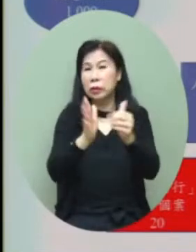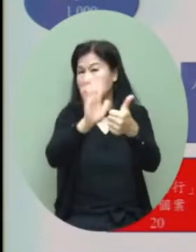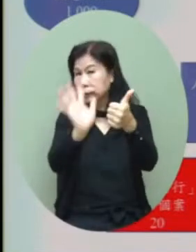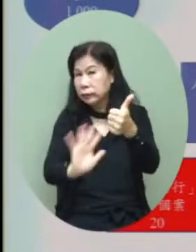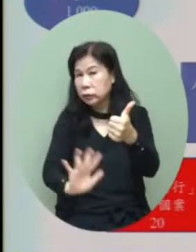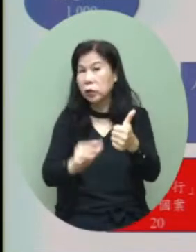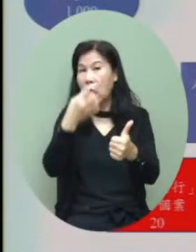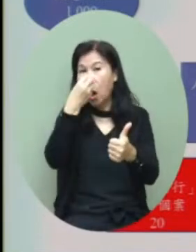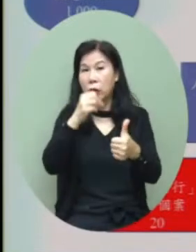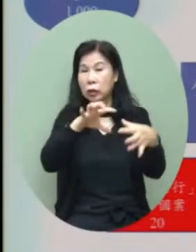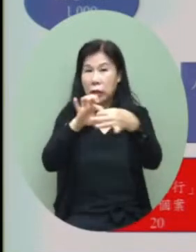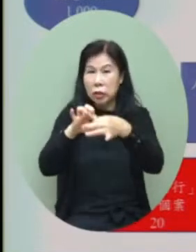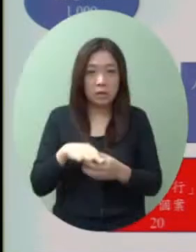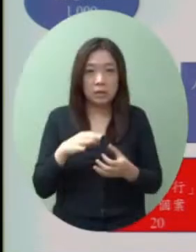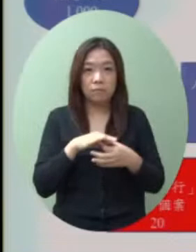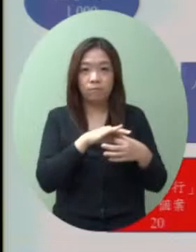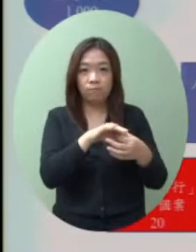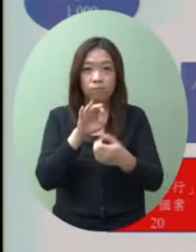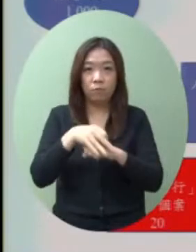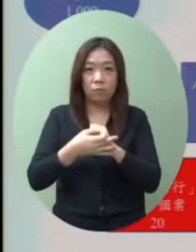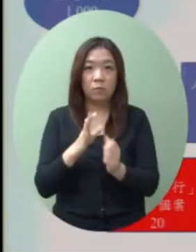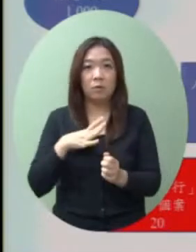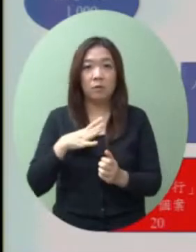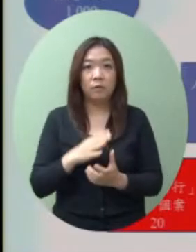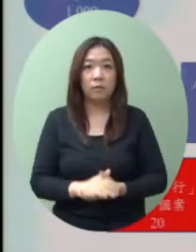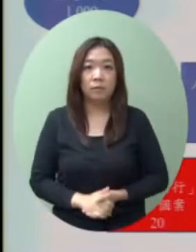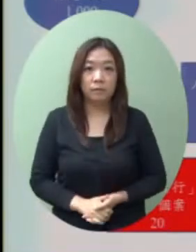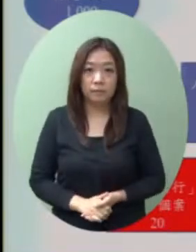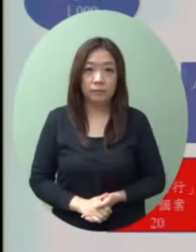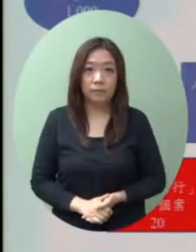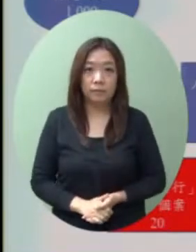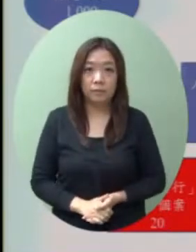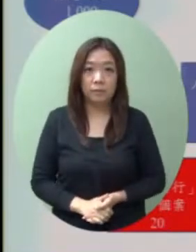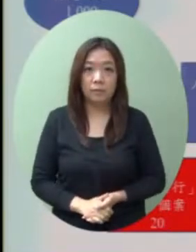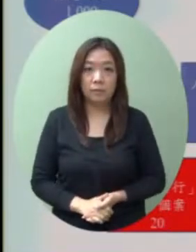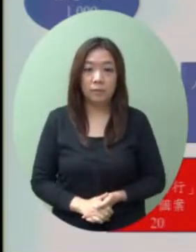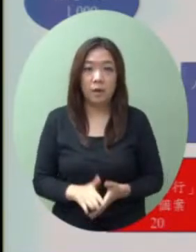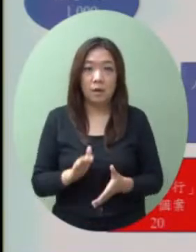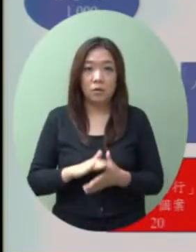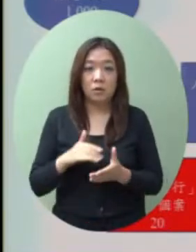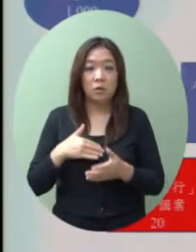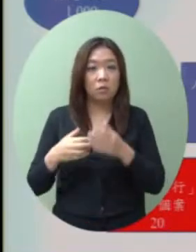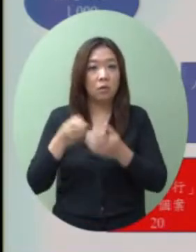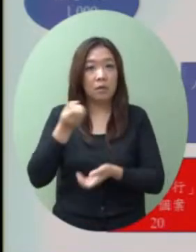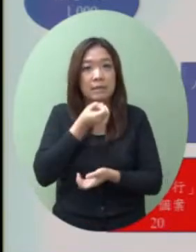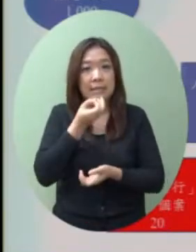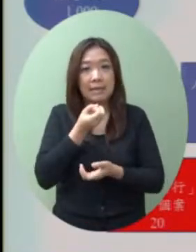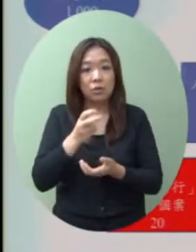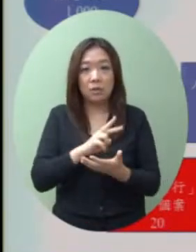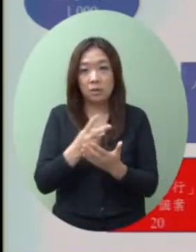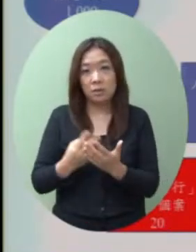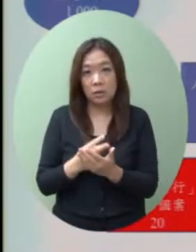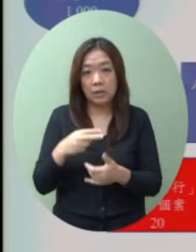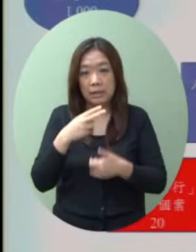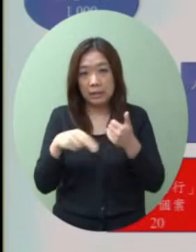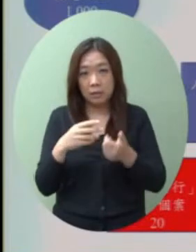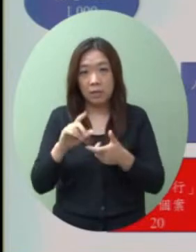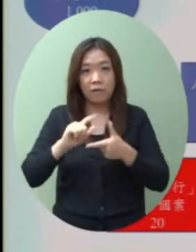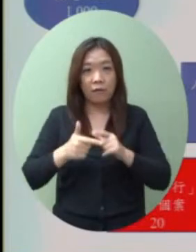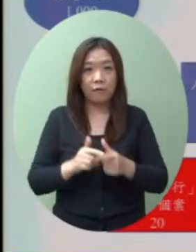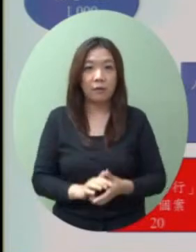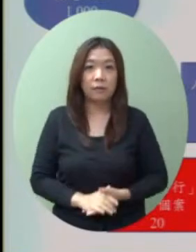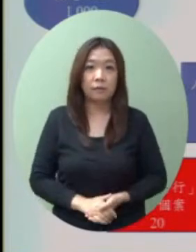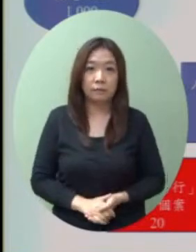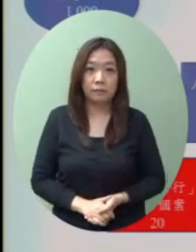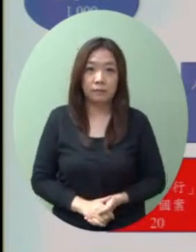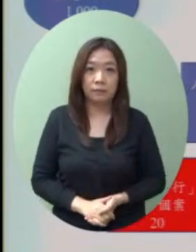is not cost effective, and it will also affect Hong Kong's connection with the world. That's why